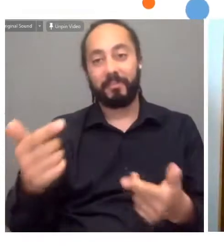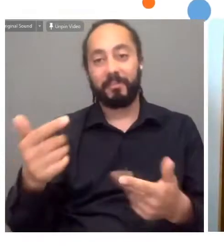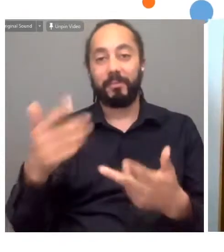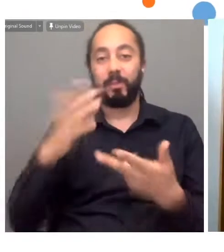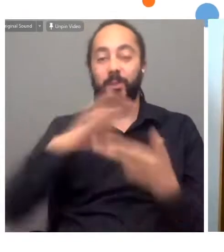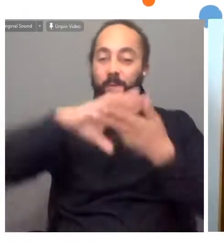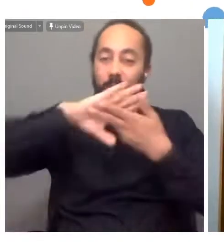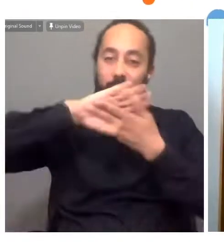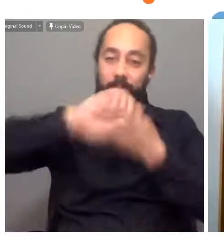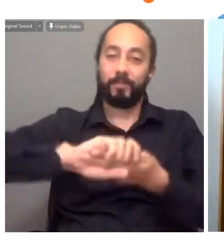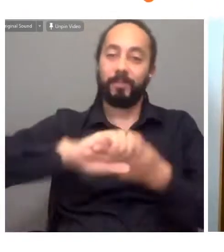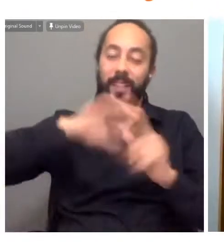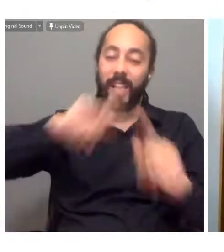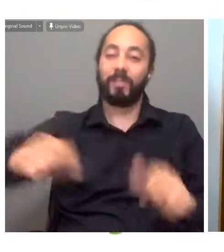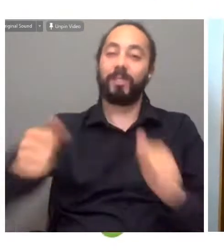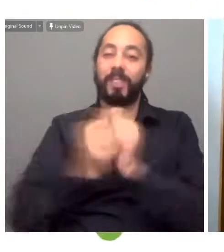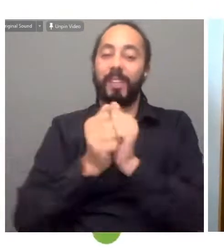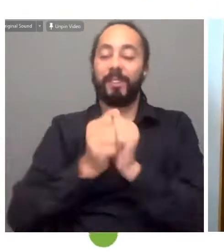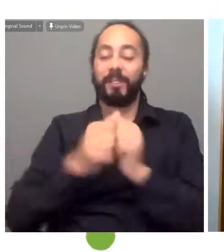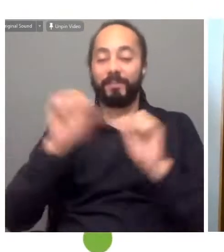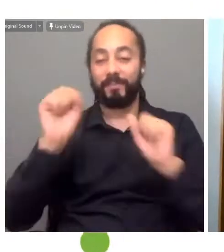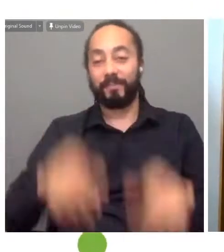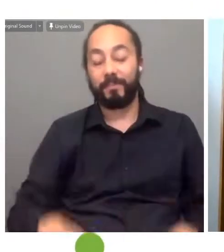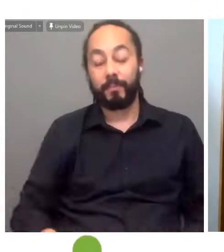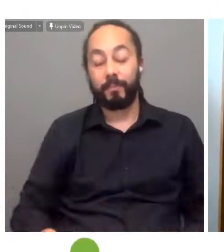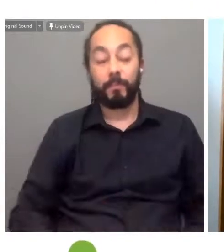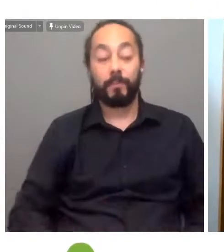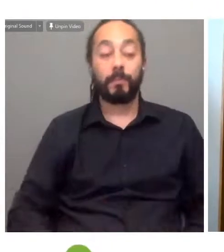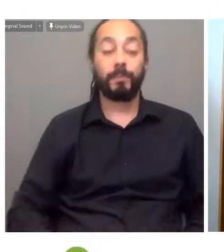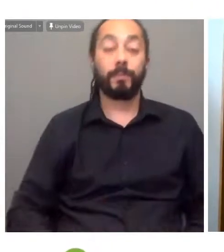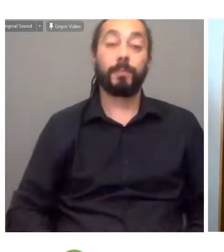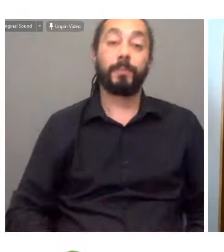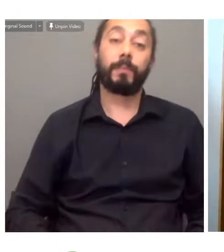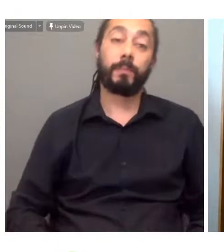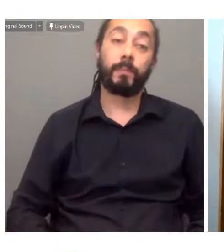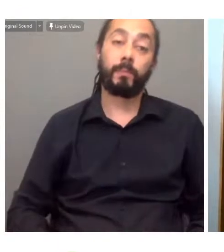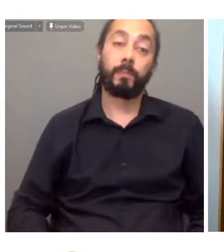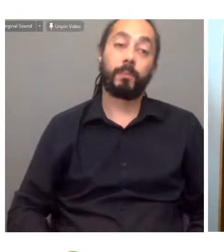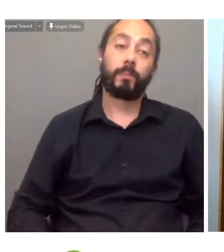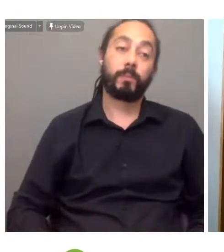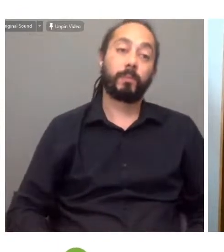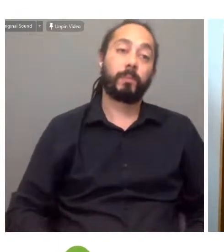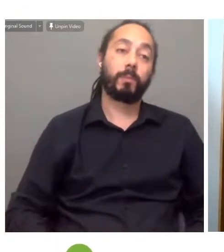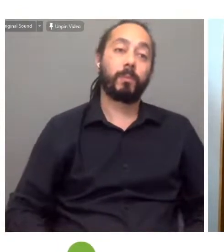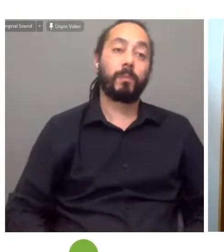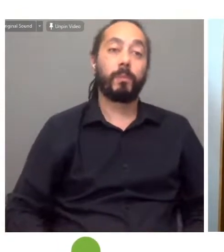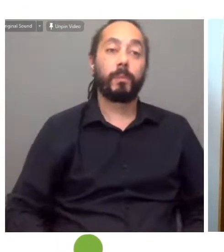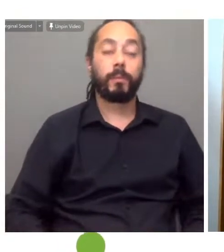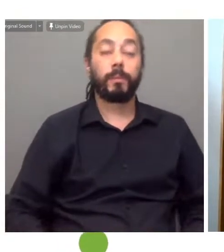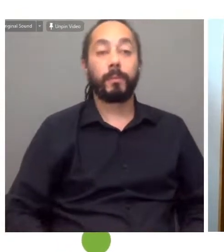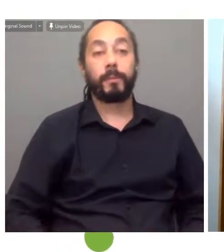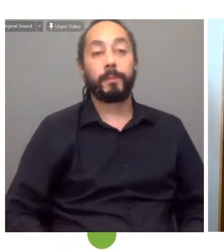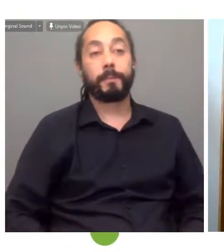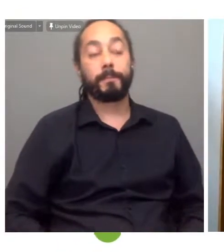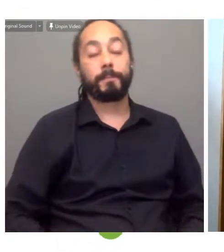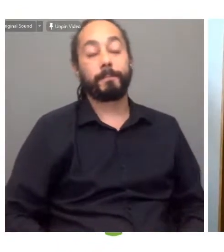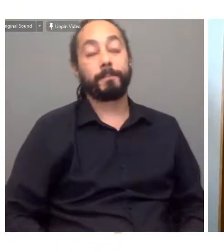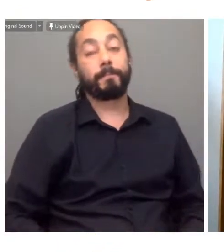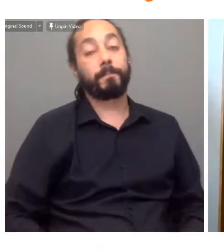So the more traditional infrastructure part of your question first,